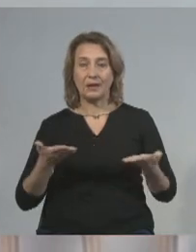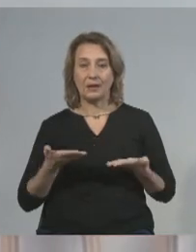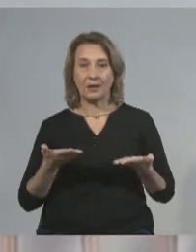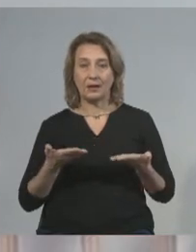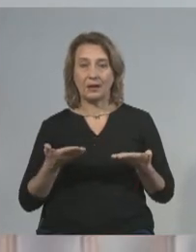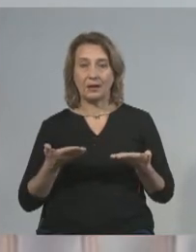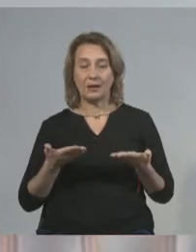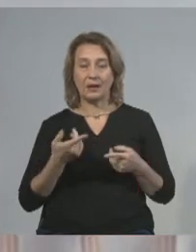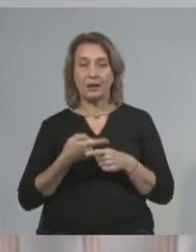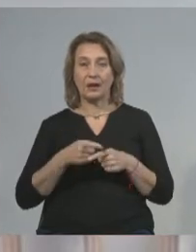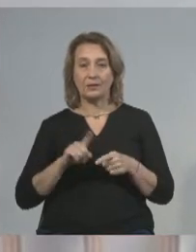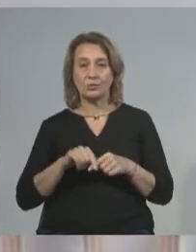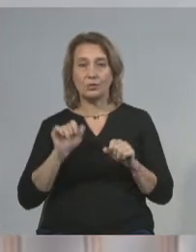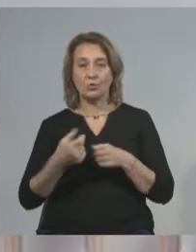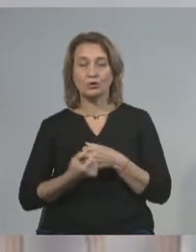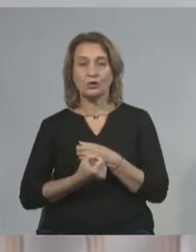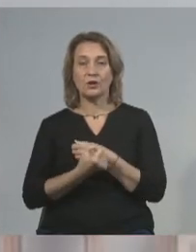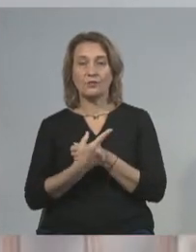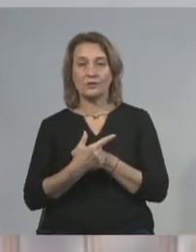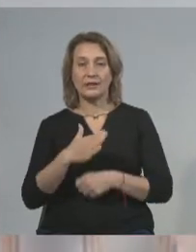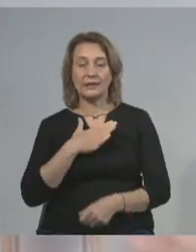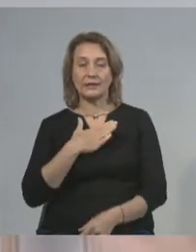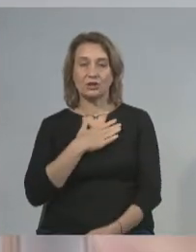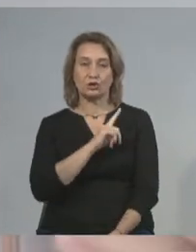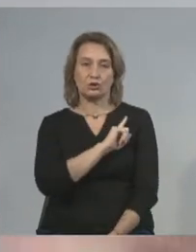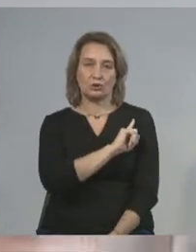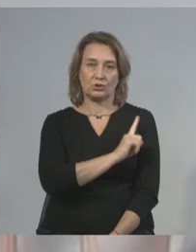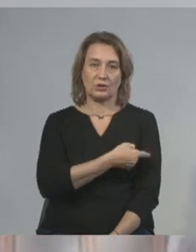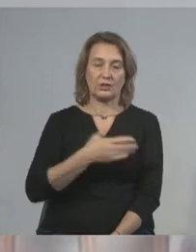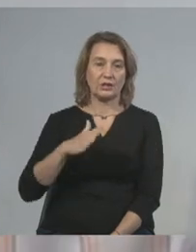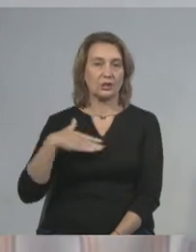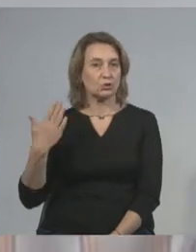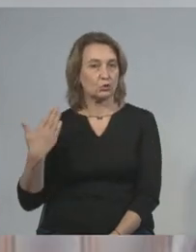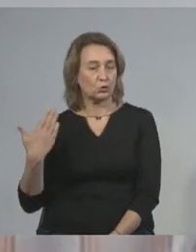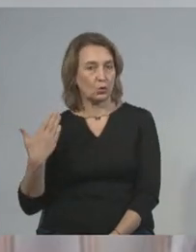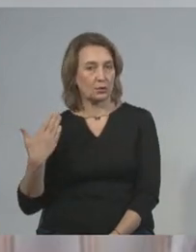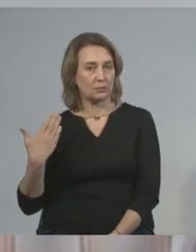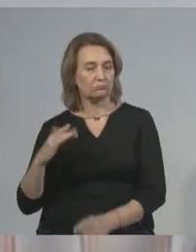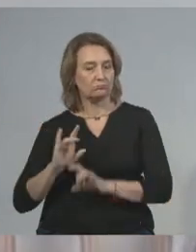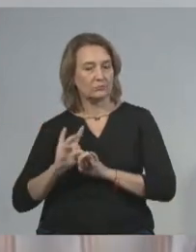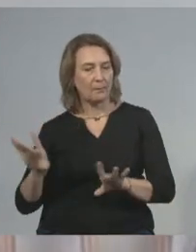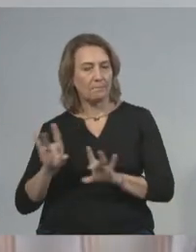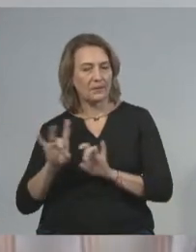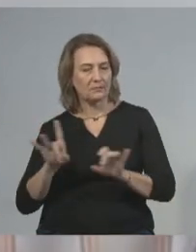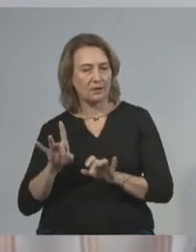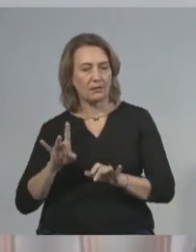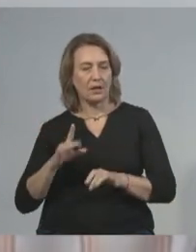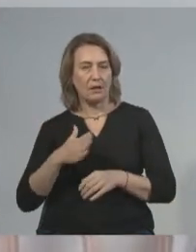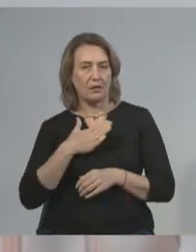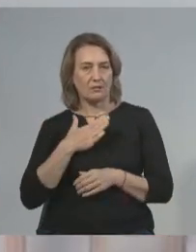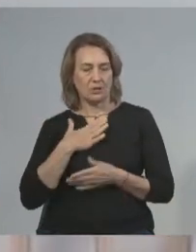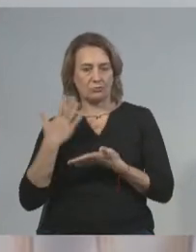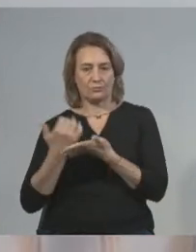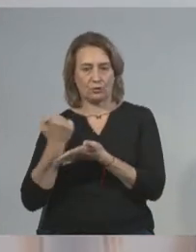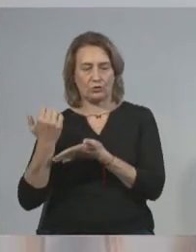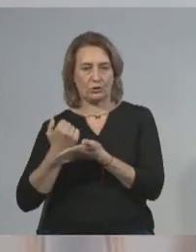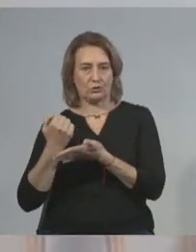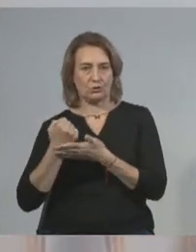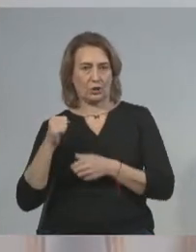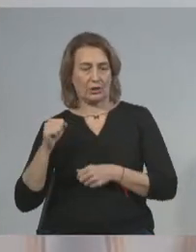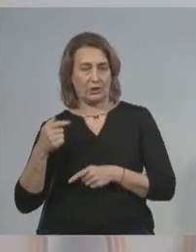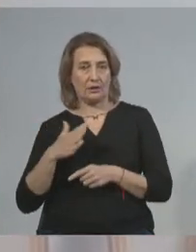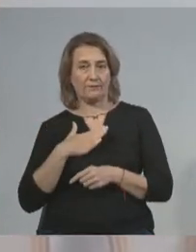set parameters which will help us define our strengths and our achievements